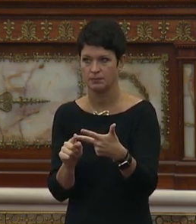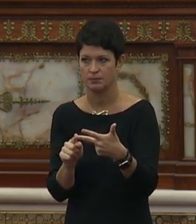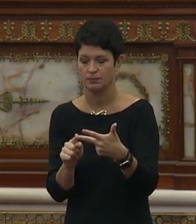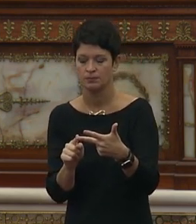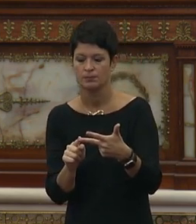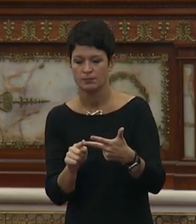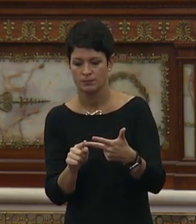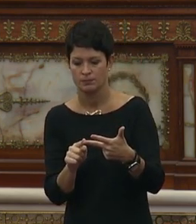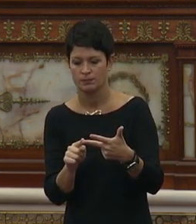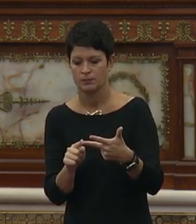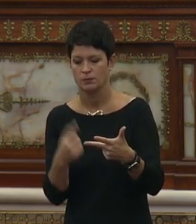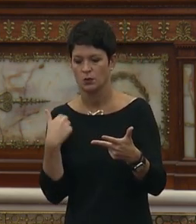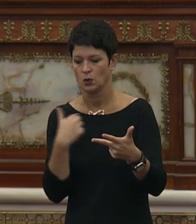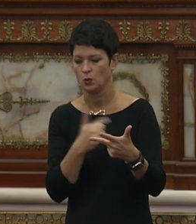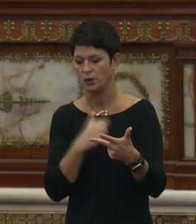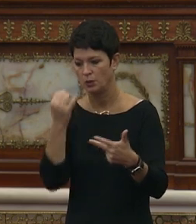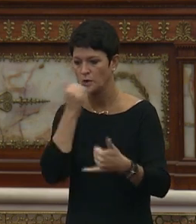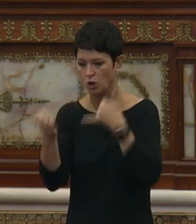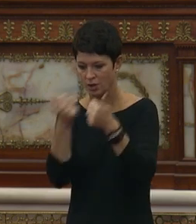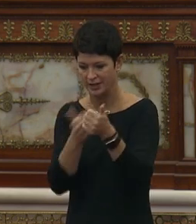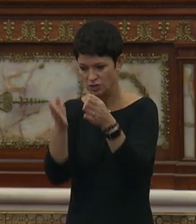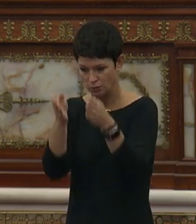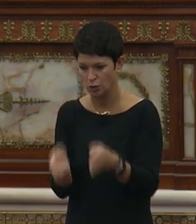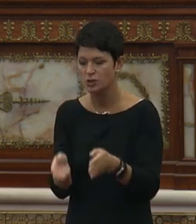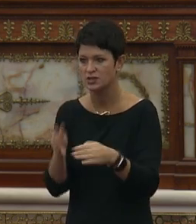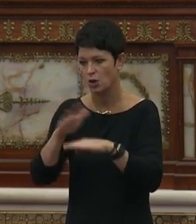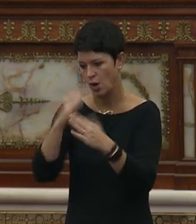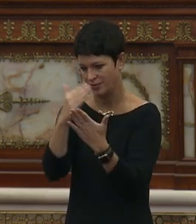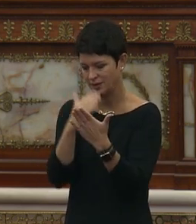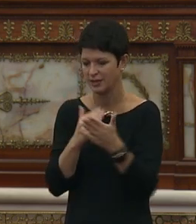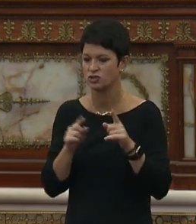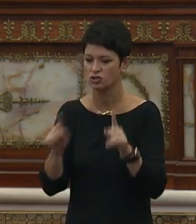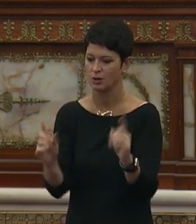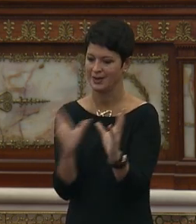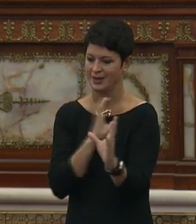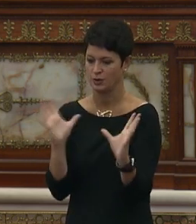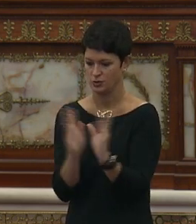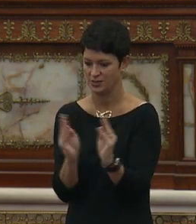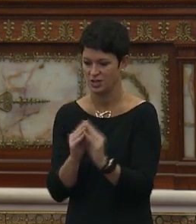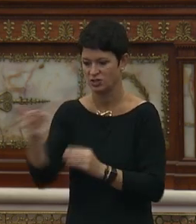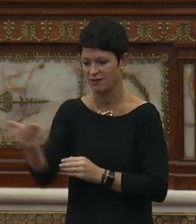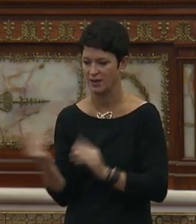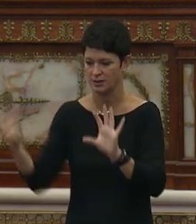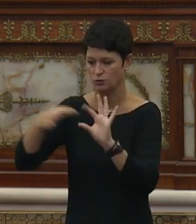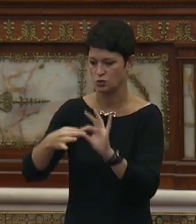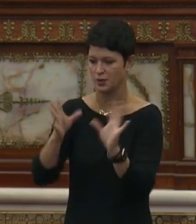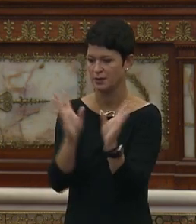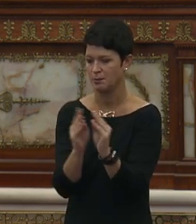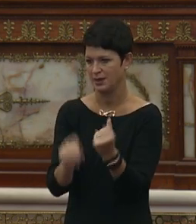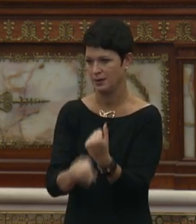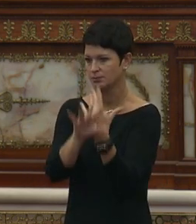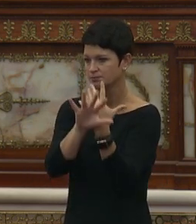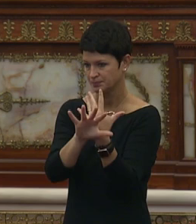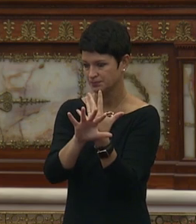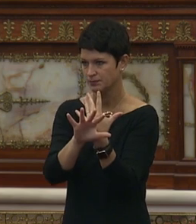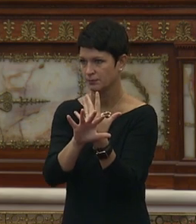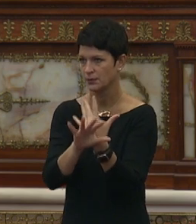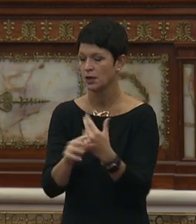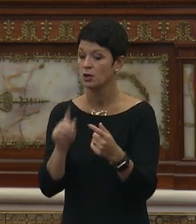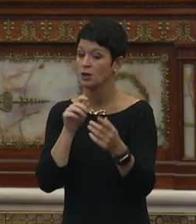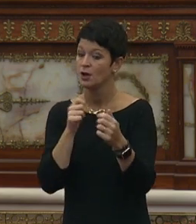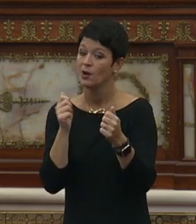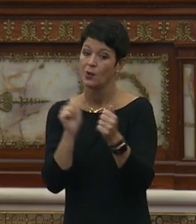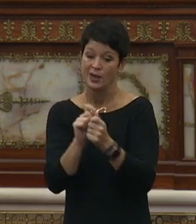list. We will telephone each person on the list during the council session and invite them to our remote meeting. Under